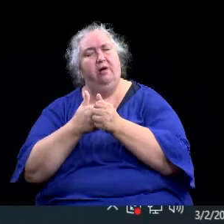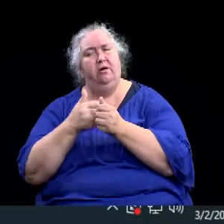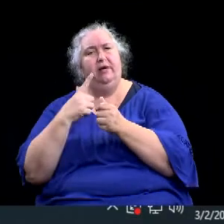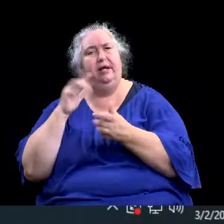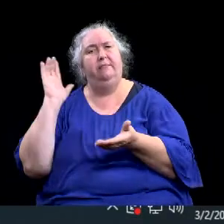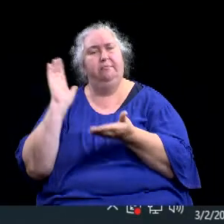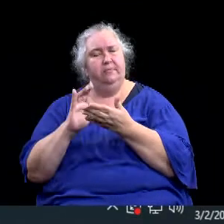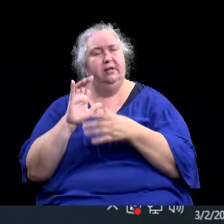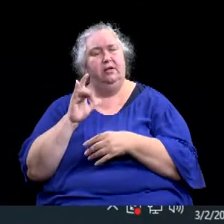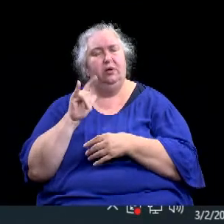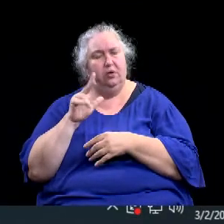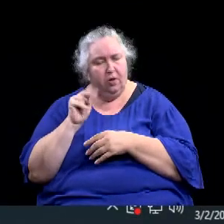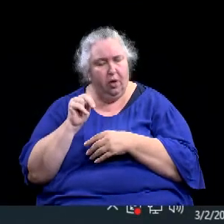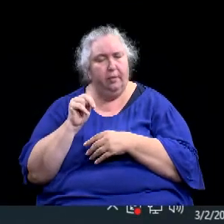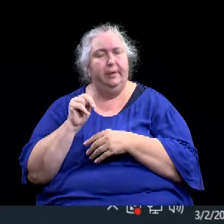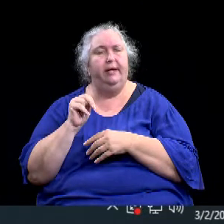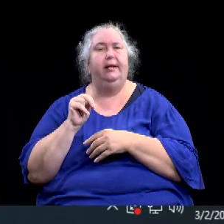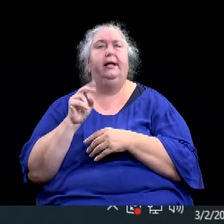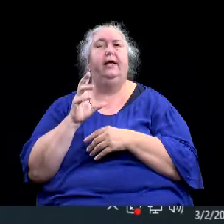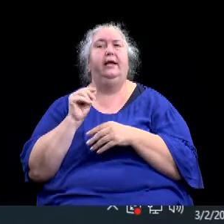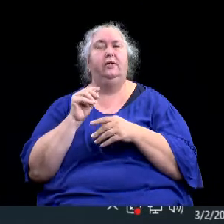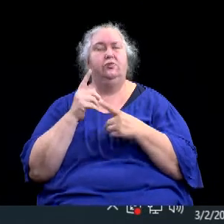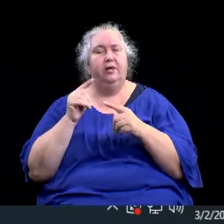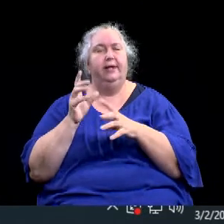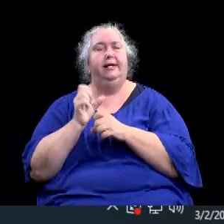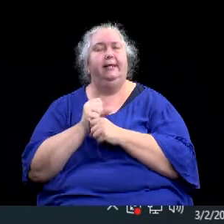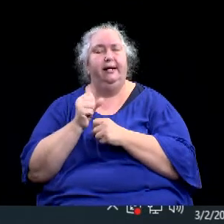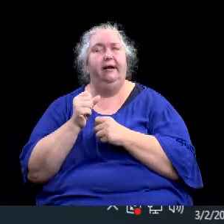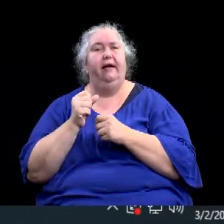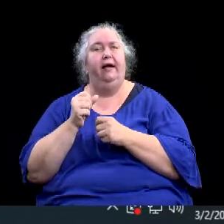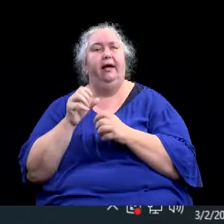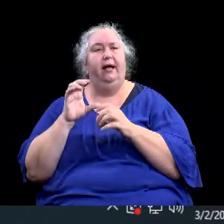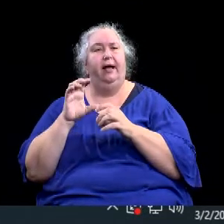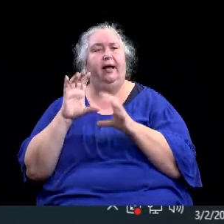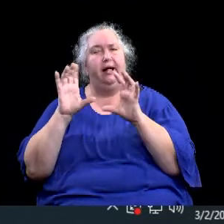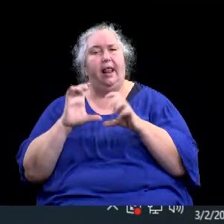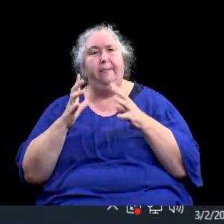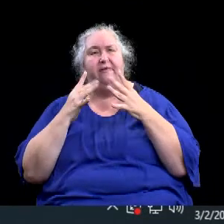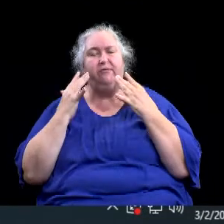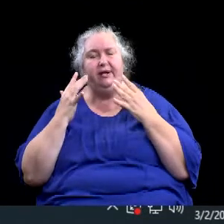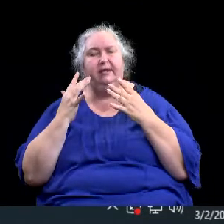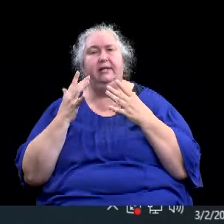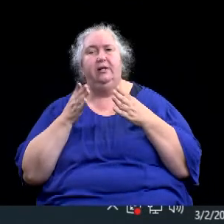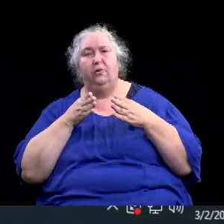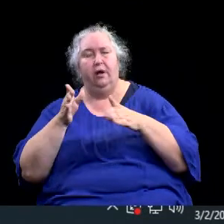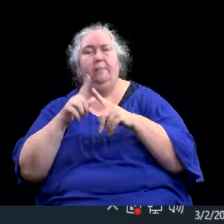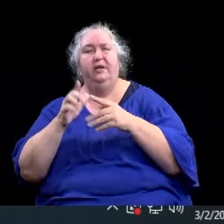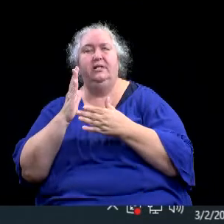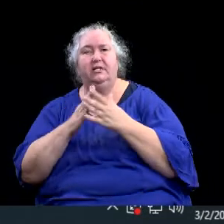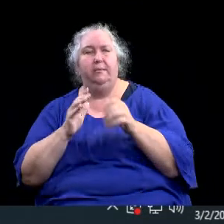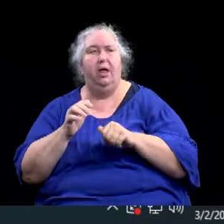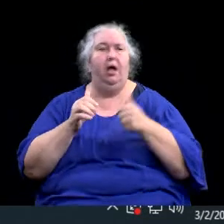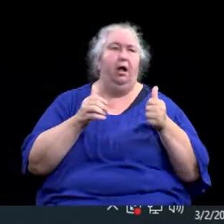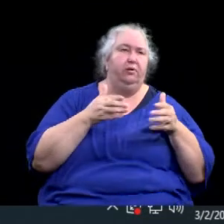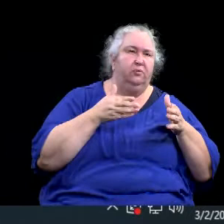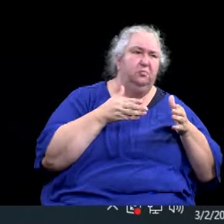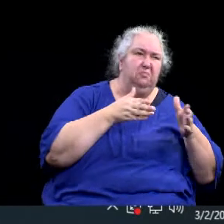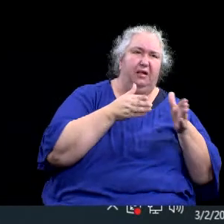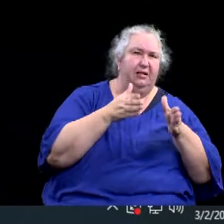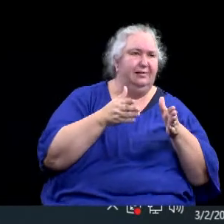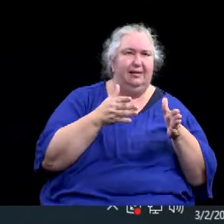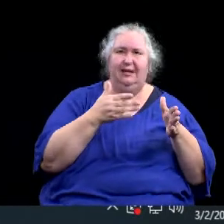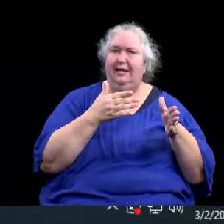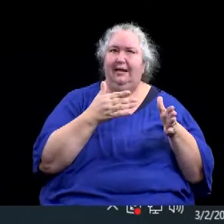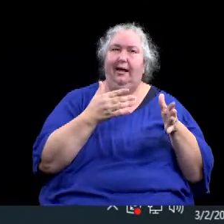climate-friendly directions. But some of the alternatives on the market right now have high flammability or have these other challenges